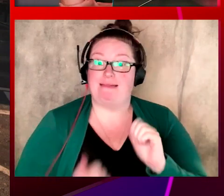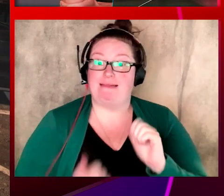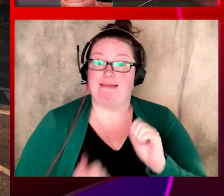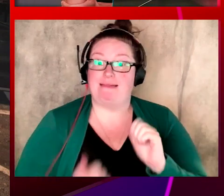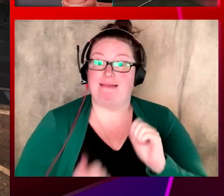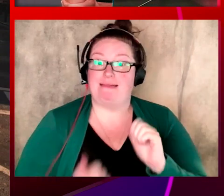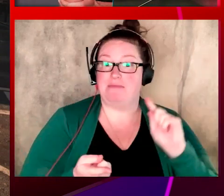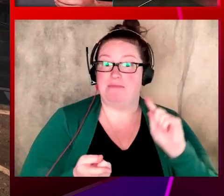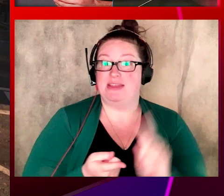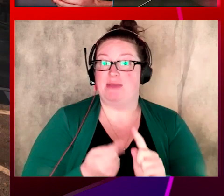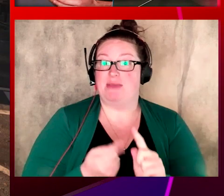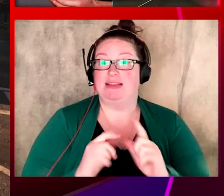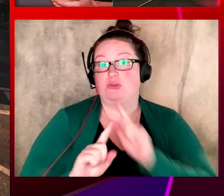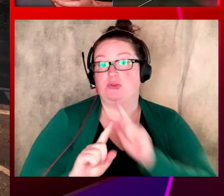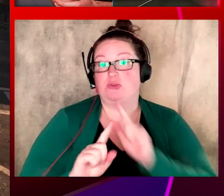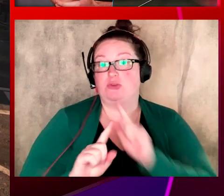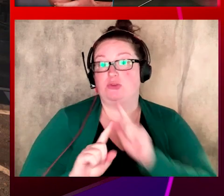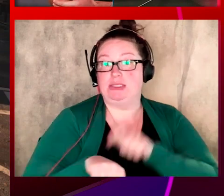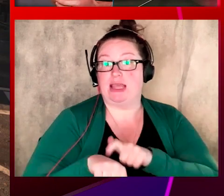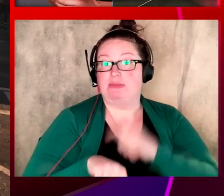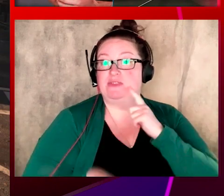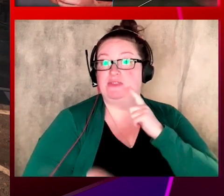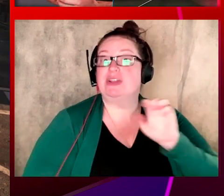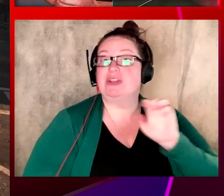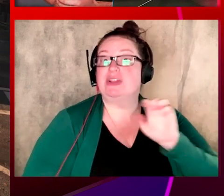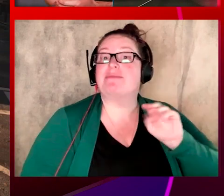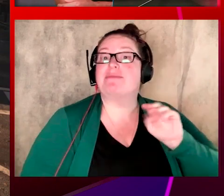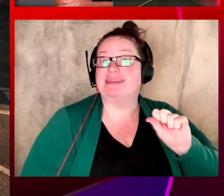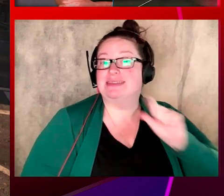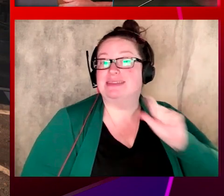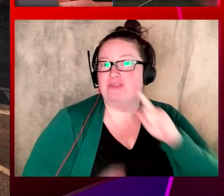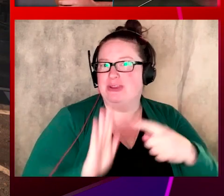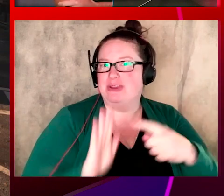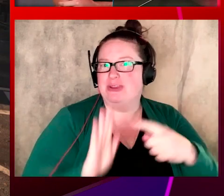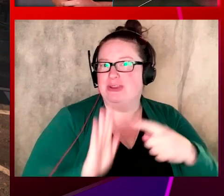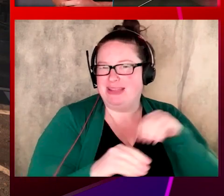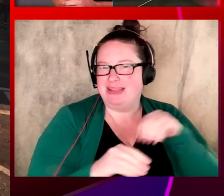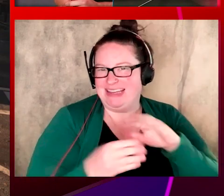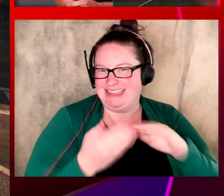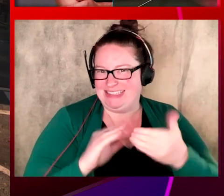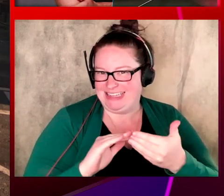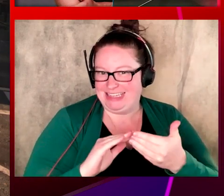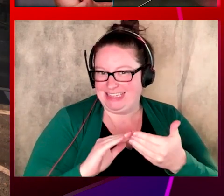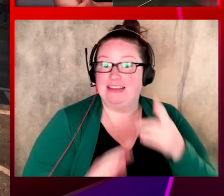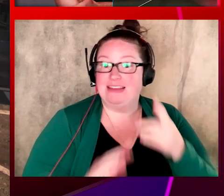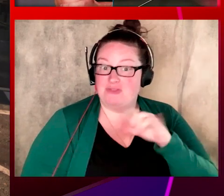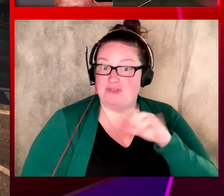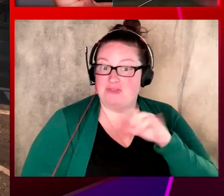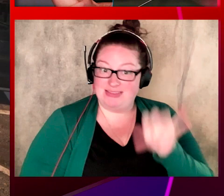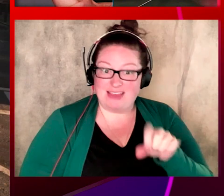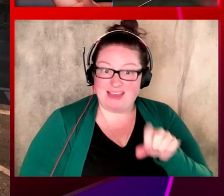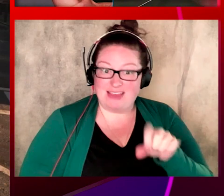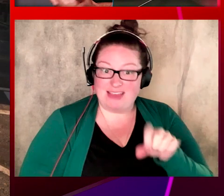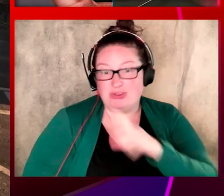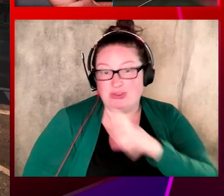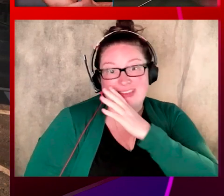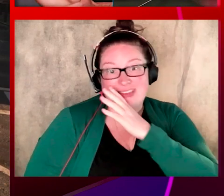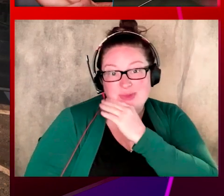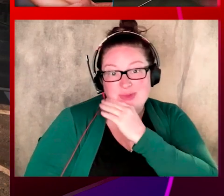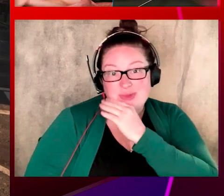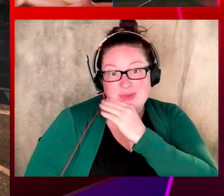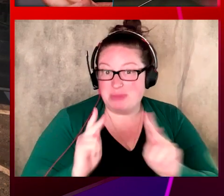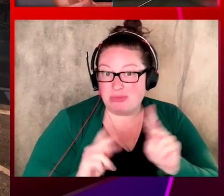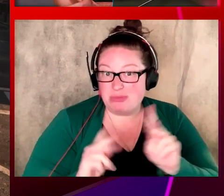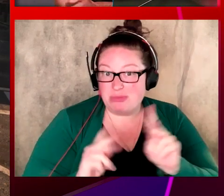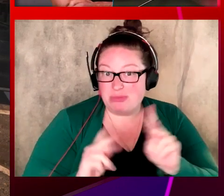response times for EMS, for example, within a city. And in order to do that, we have to simulate the people in the city,